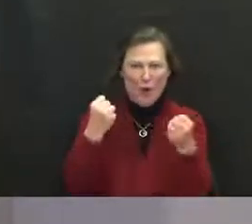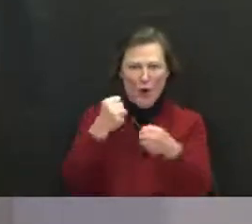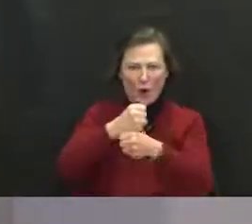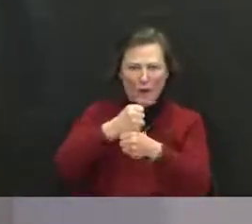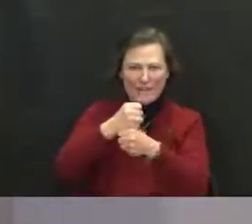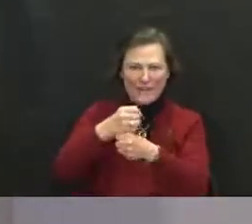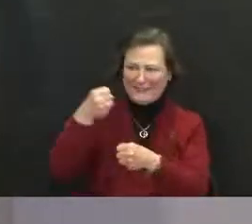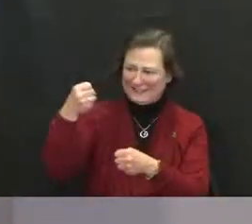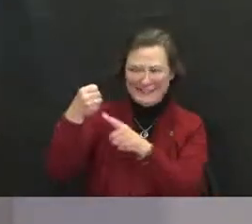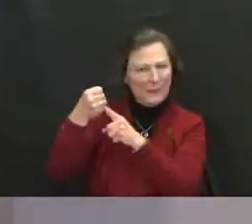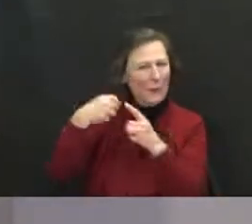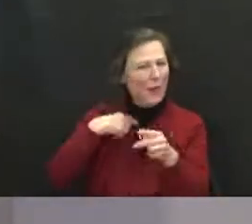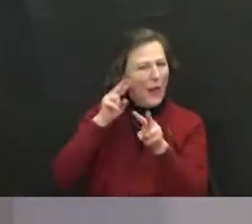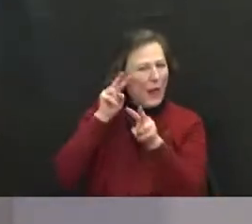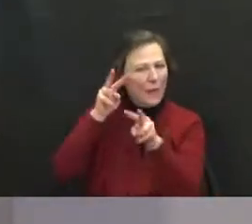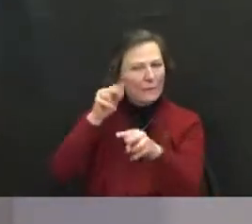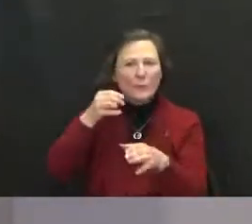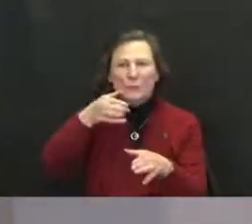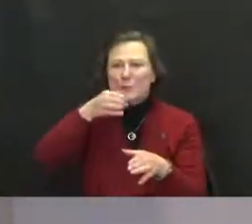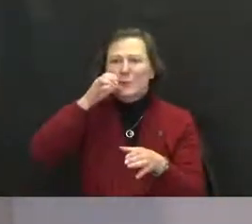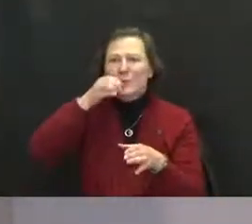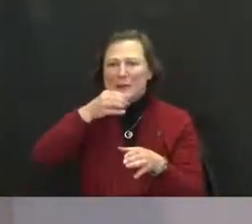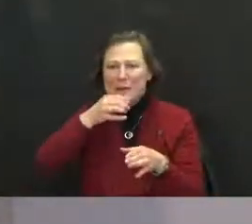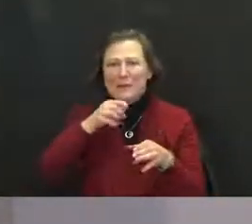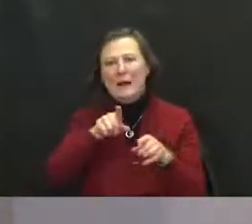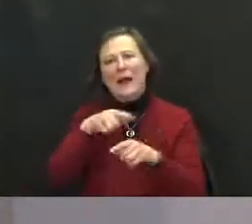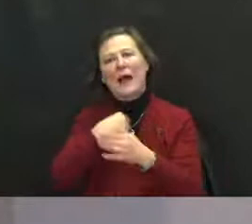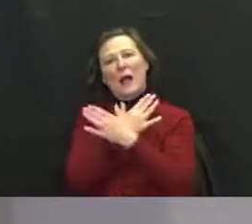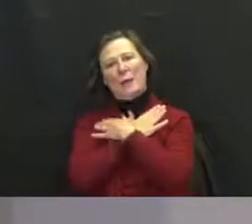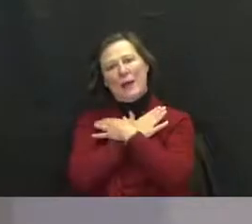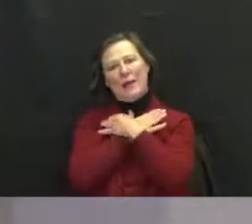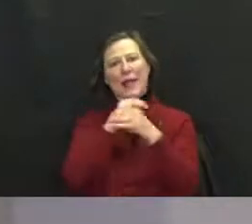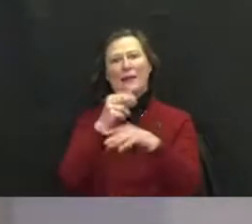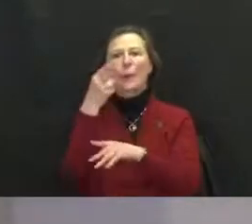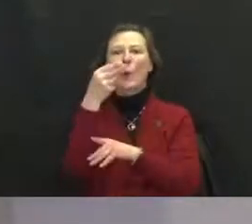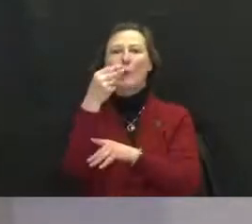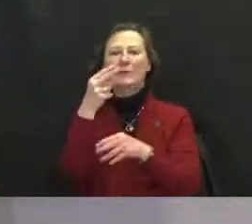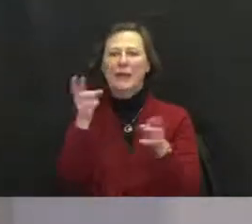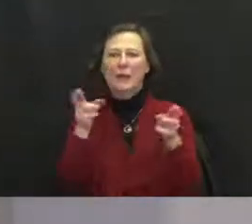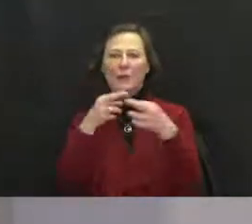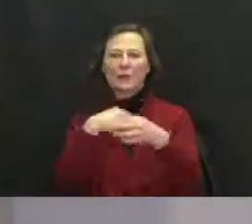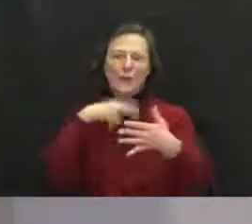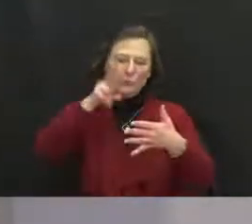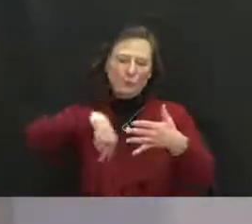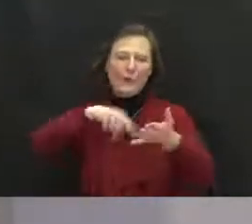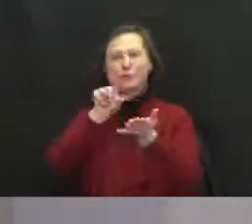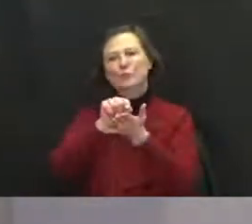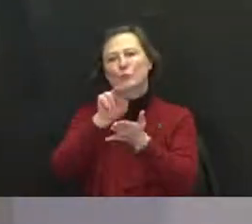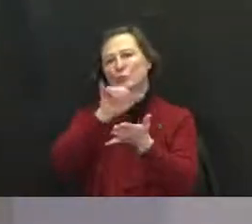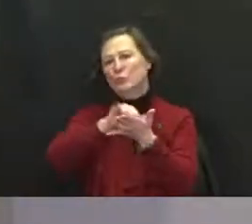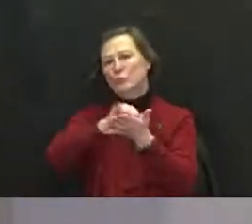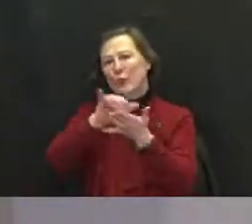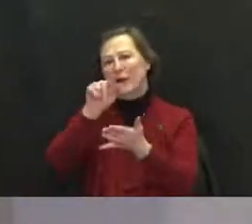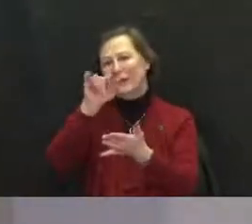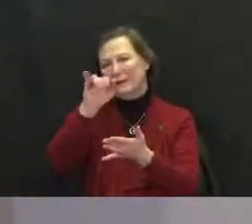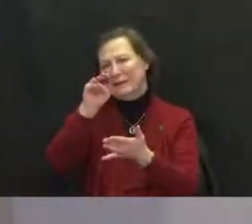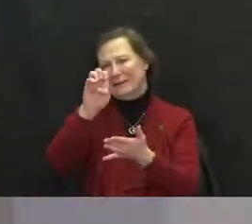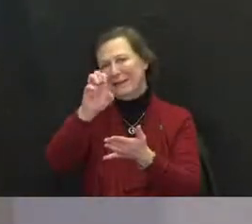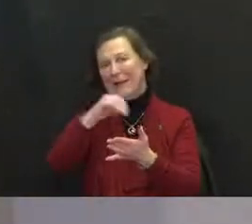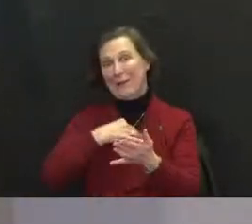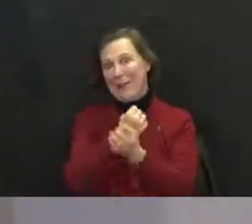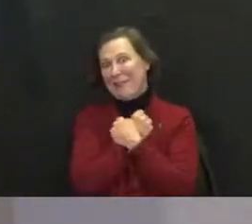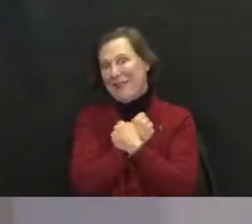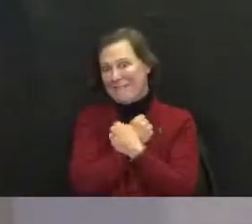which I looked forward to sipping as I relaxed in the hotel room and read the New York Times. I'm a news junkie and a caffeine